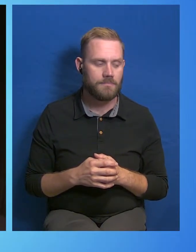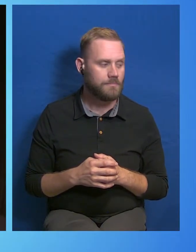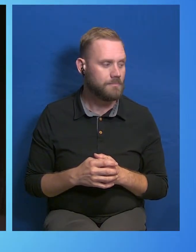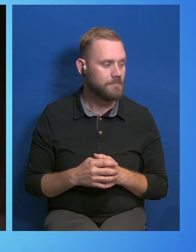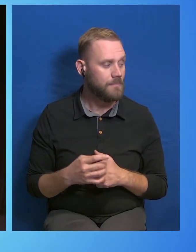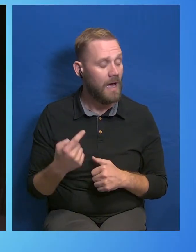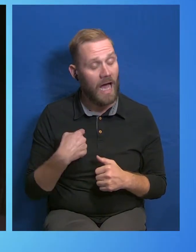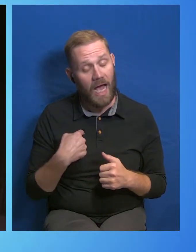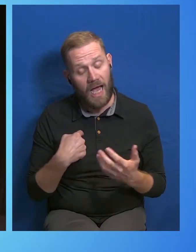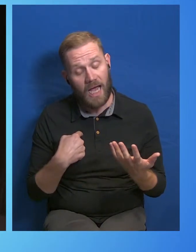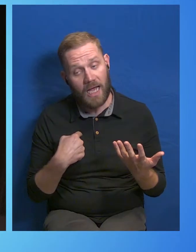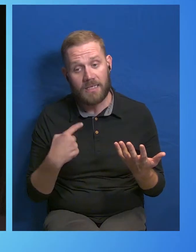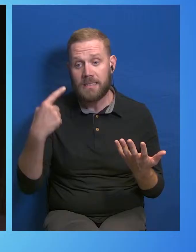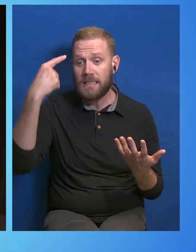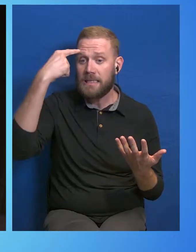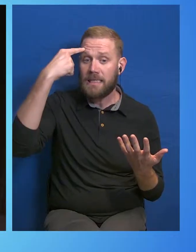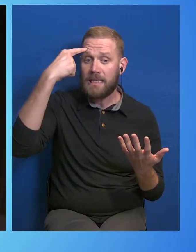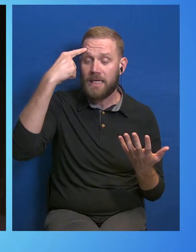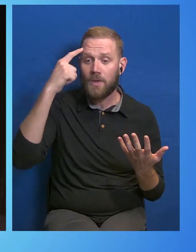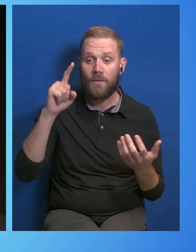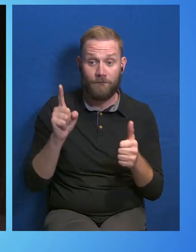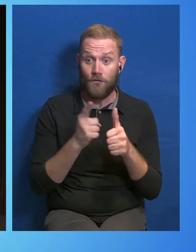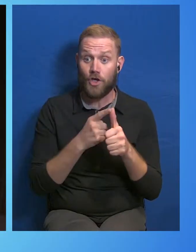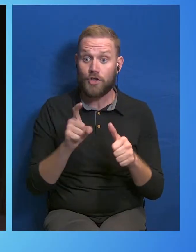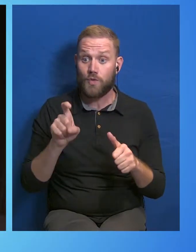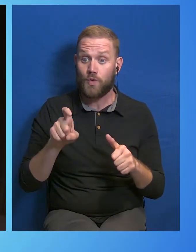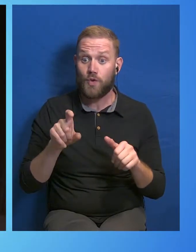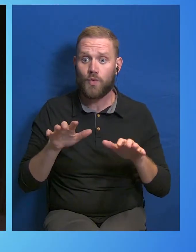I would say we need to take a step back,